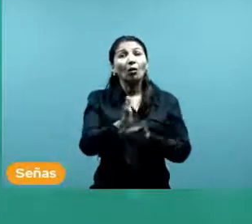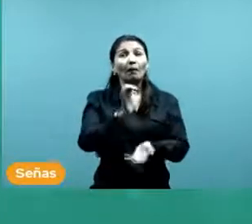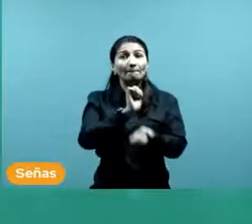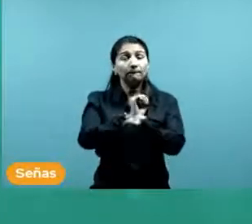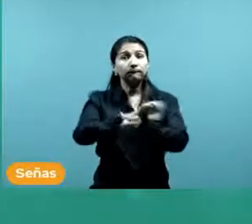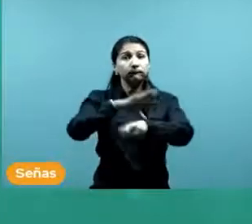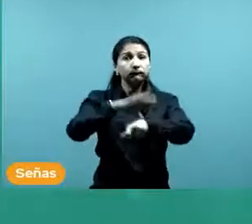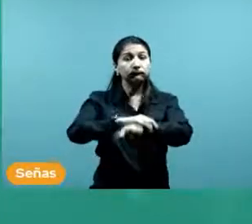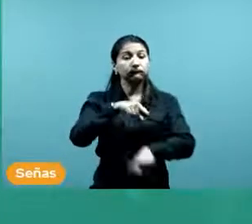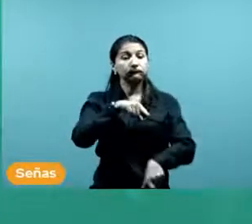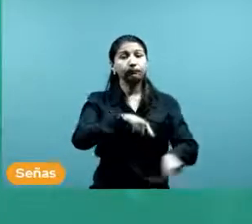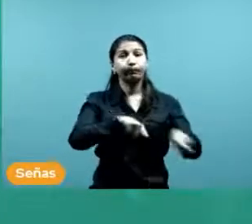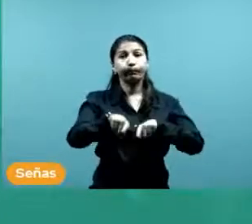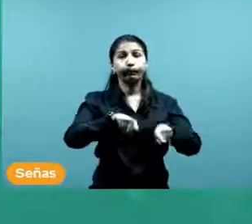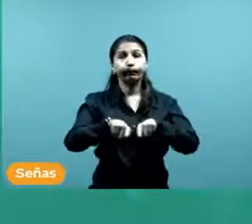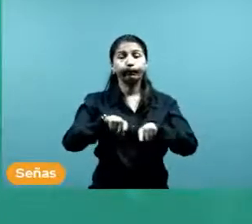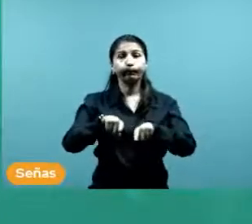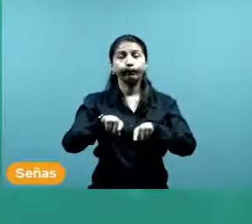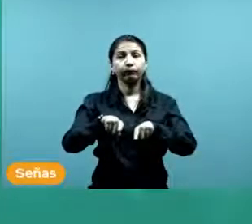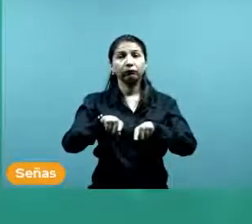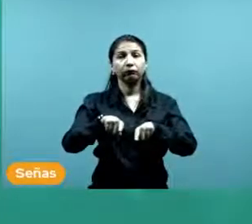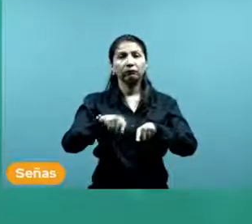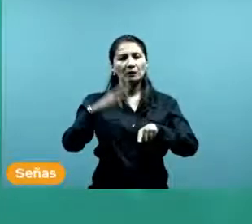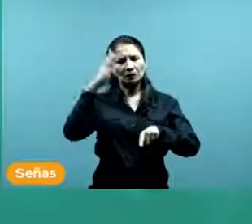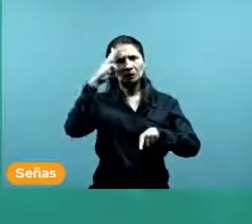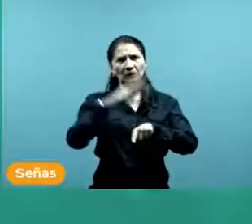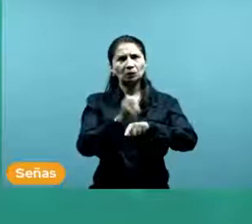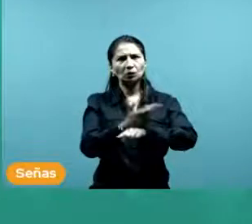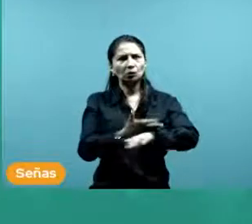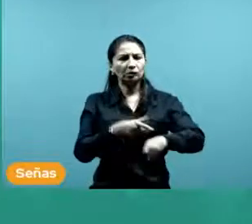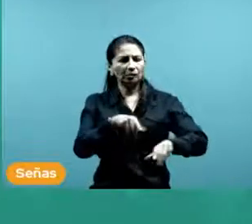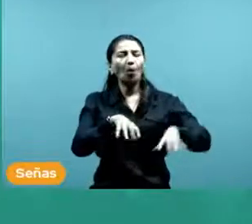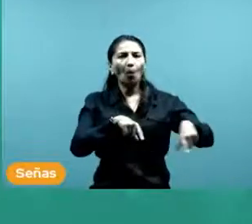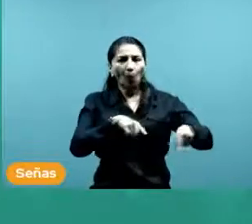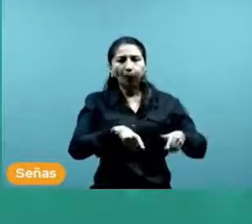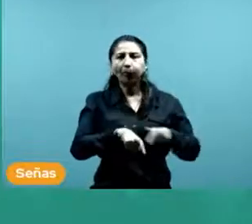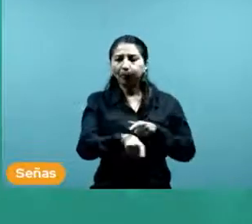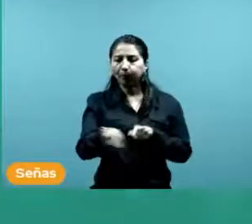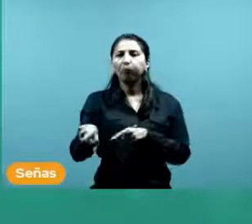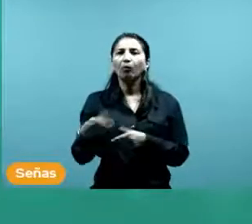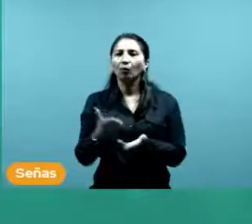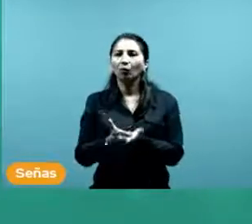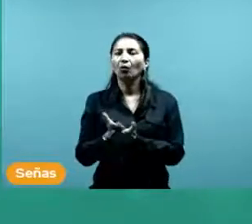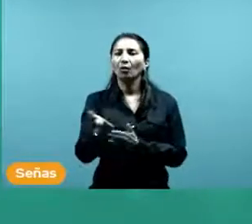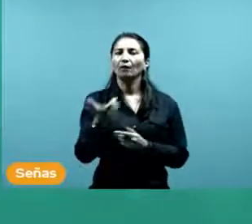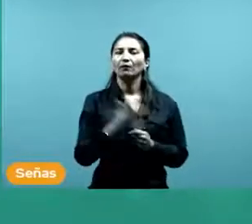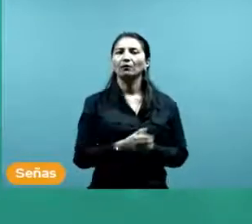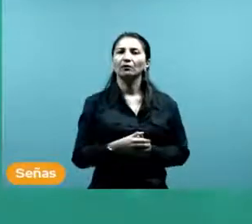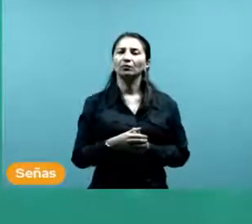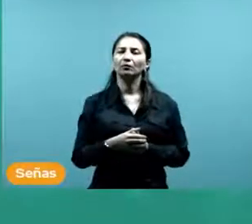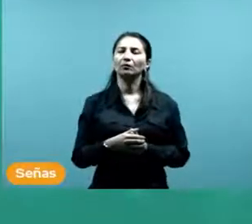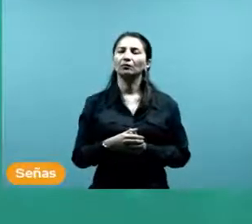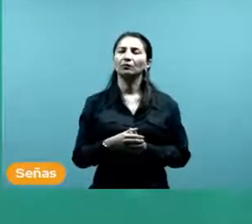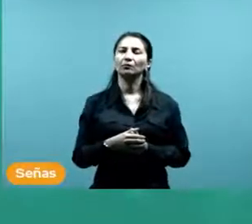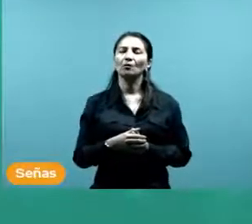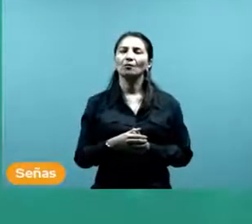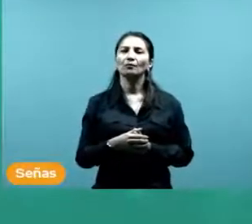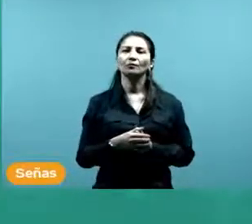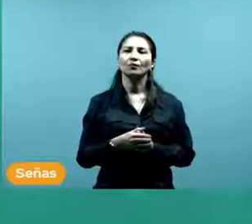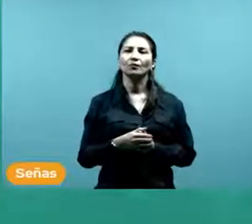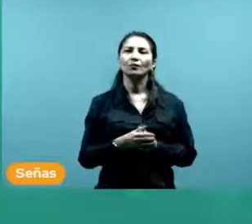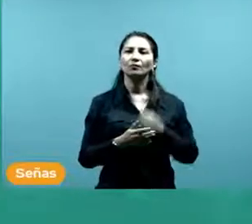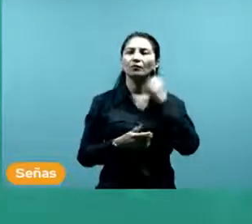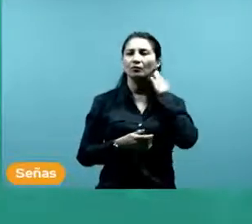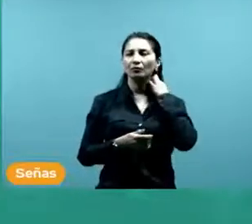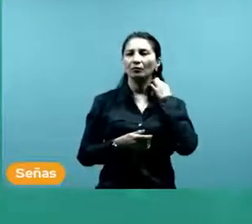Thanks to the satellite images, we can see mass graves in different places of crimes before